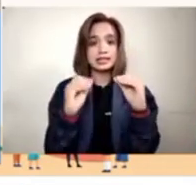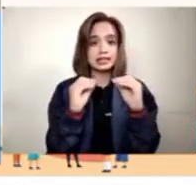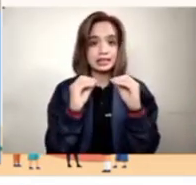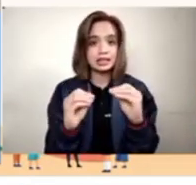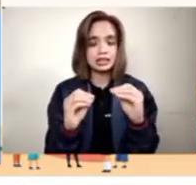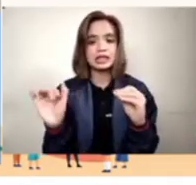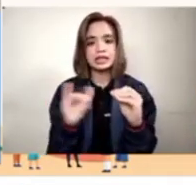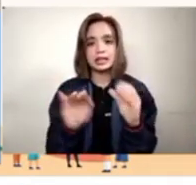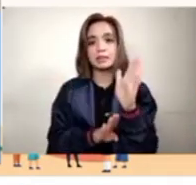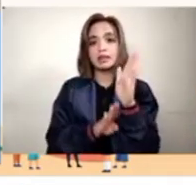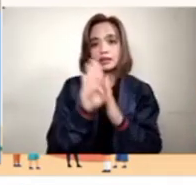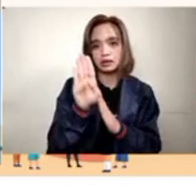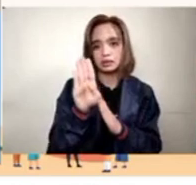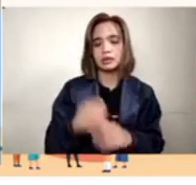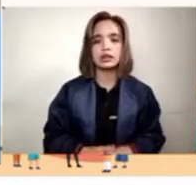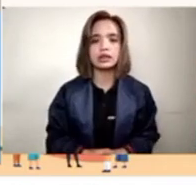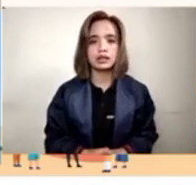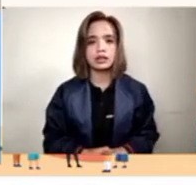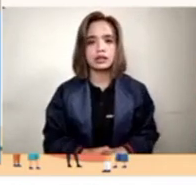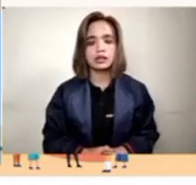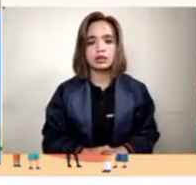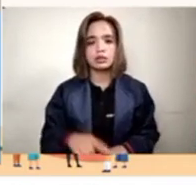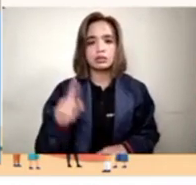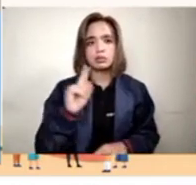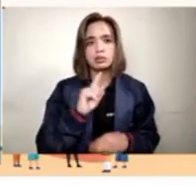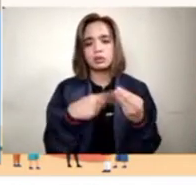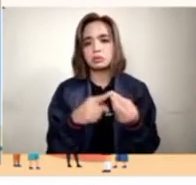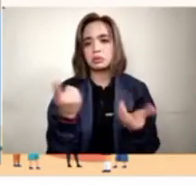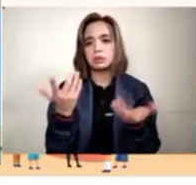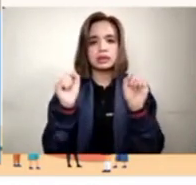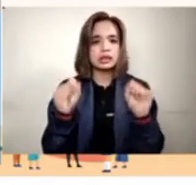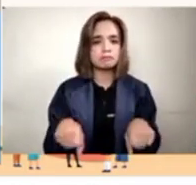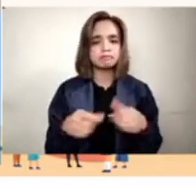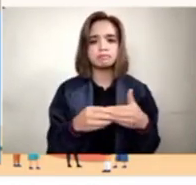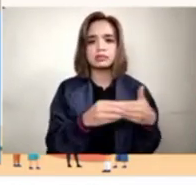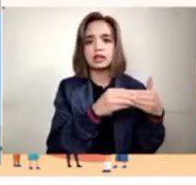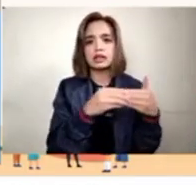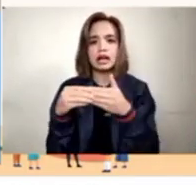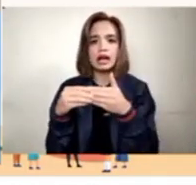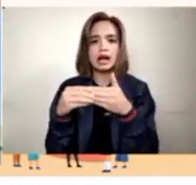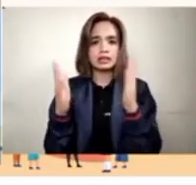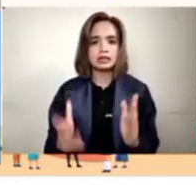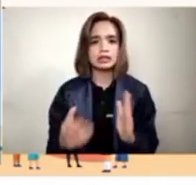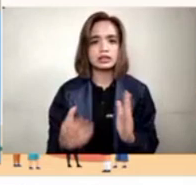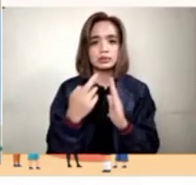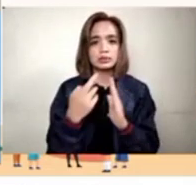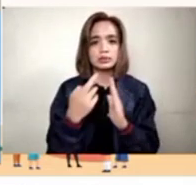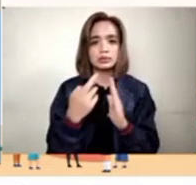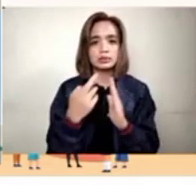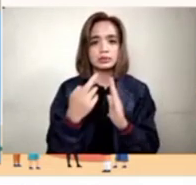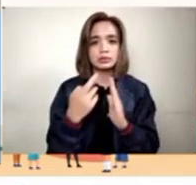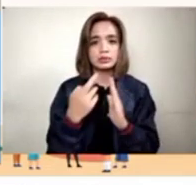learning process and development towards greater proficiency and possible leadership